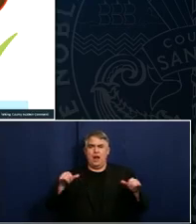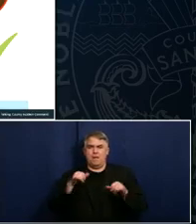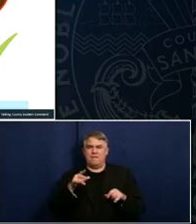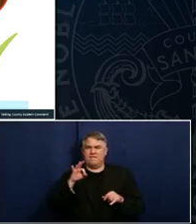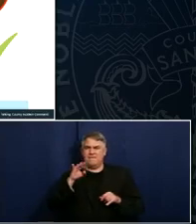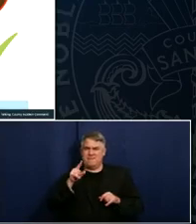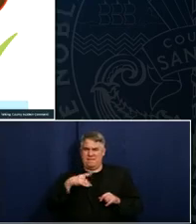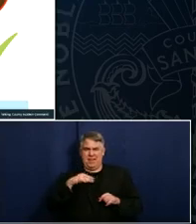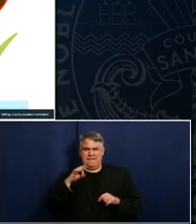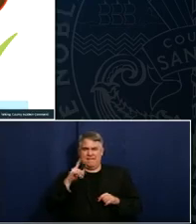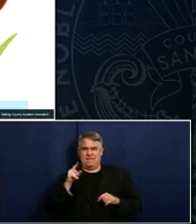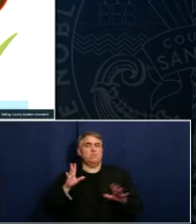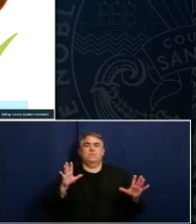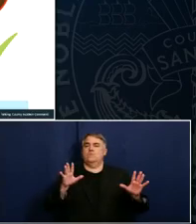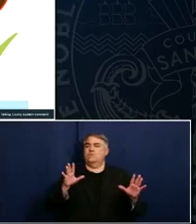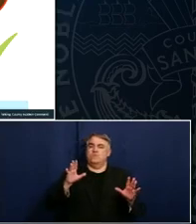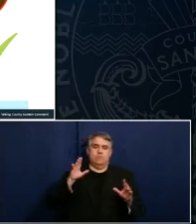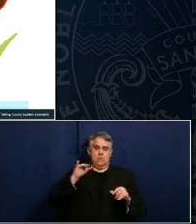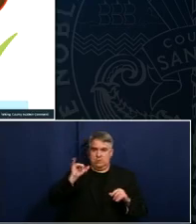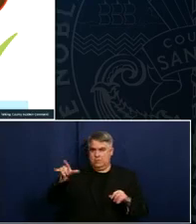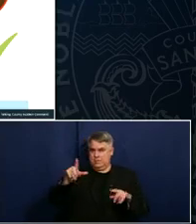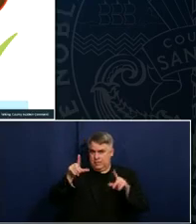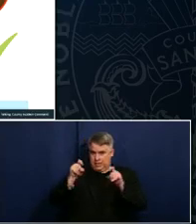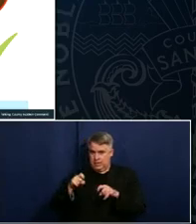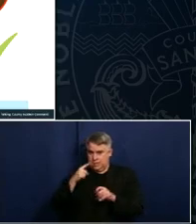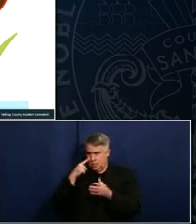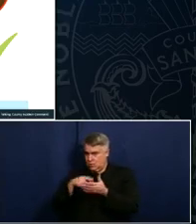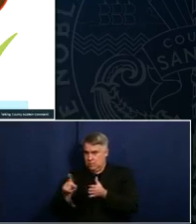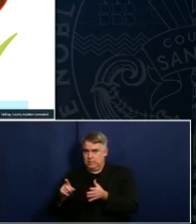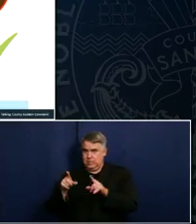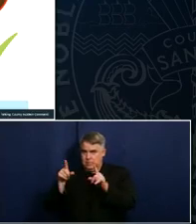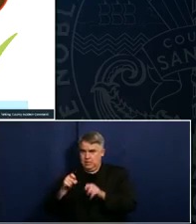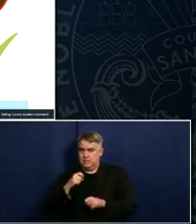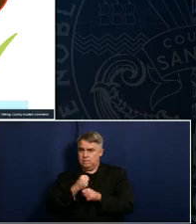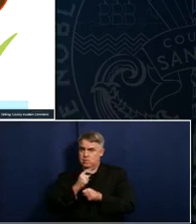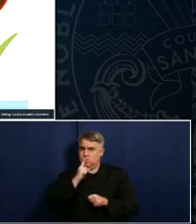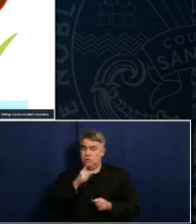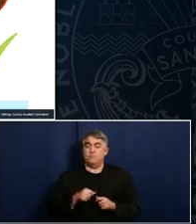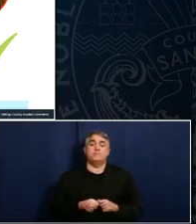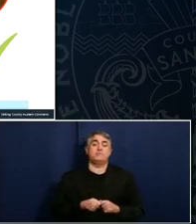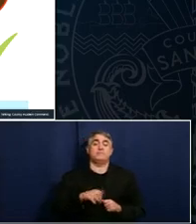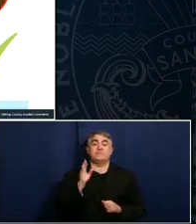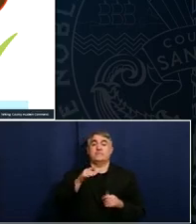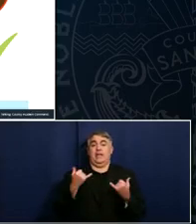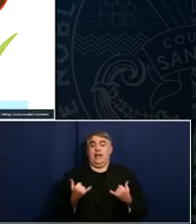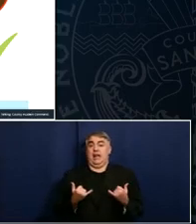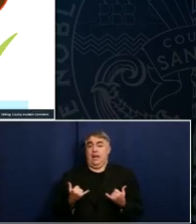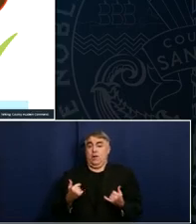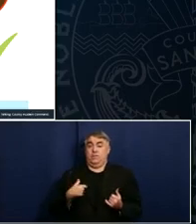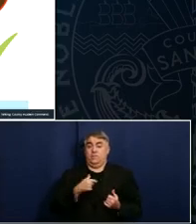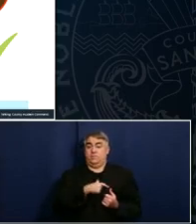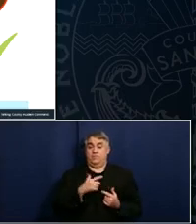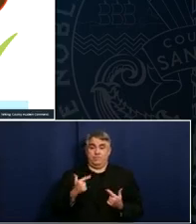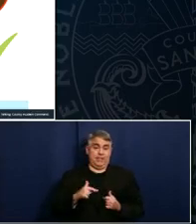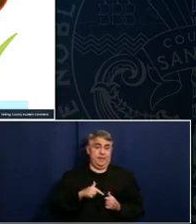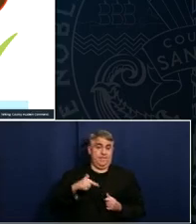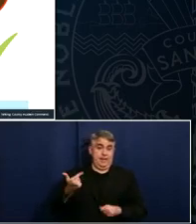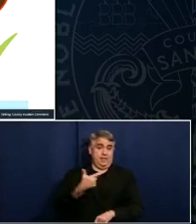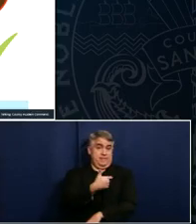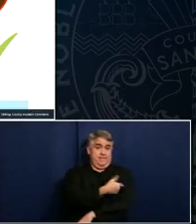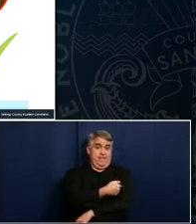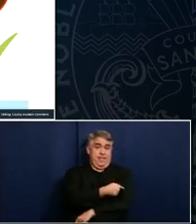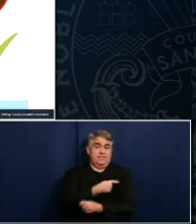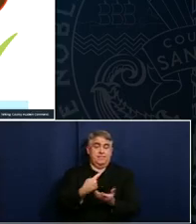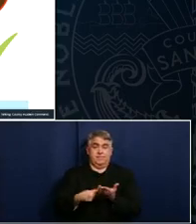get tested so you will know. And then when it is your turn to be vaccinated, please